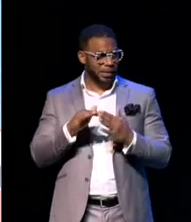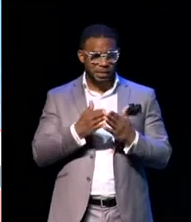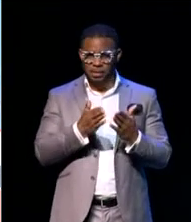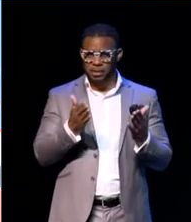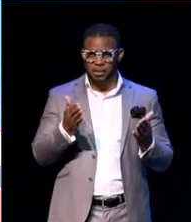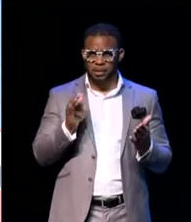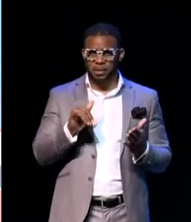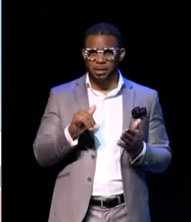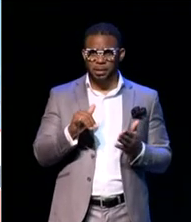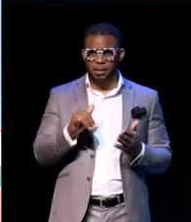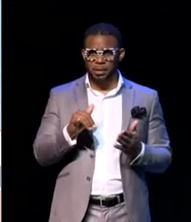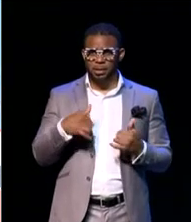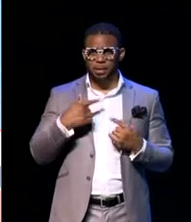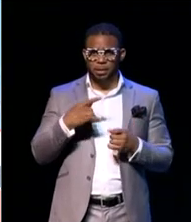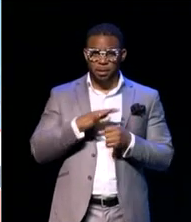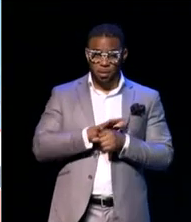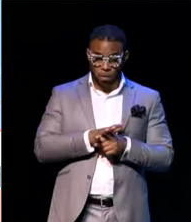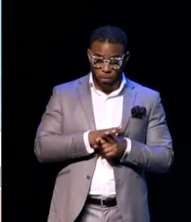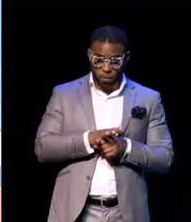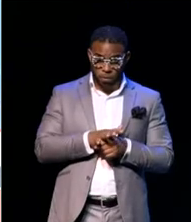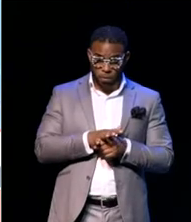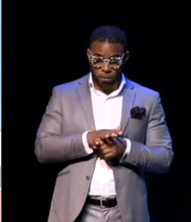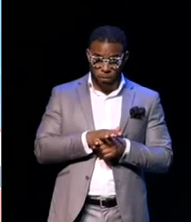city that since COVID